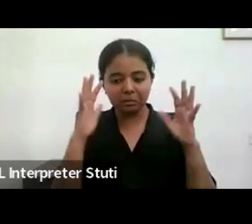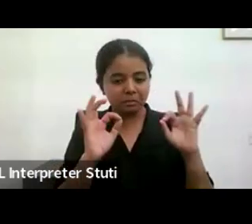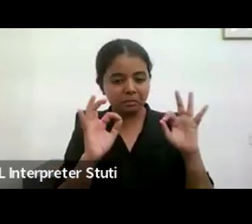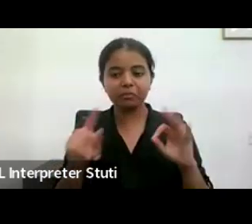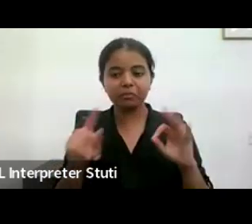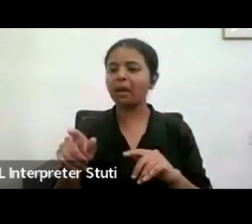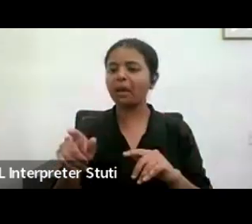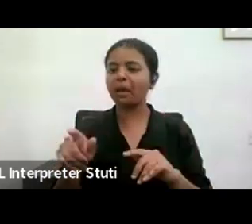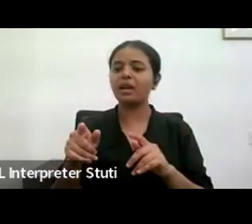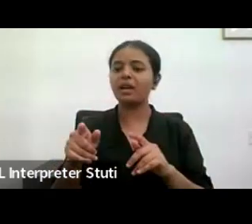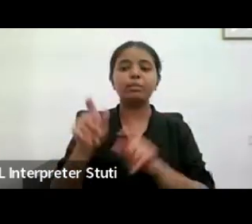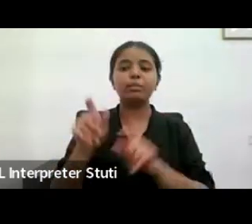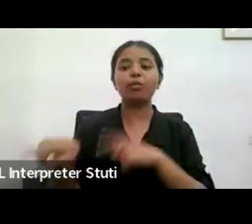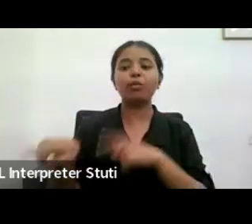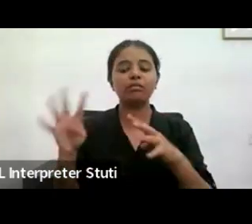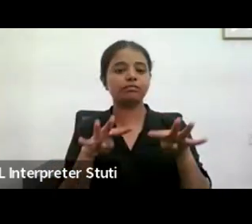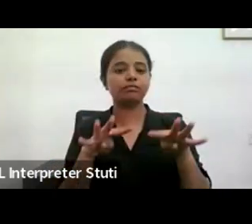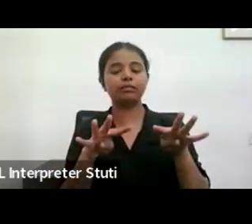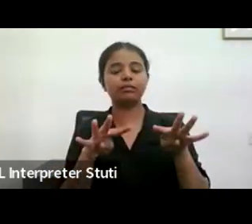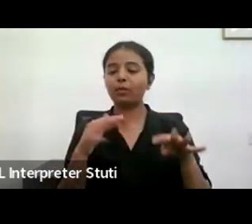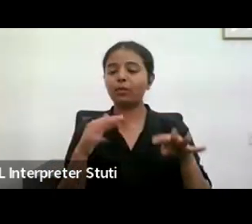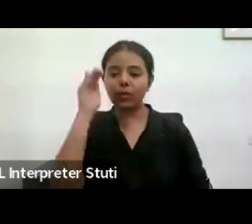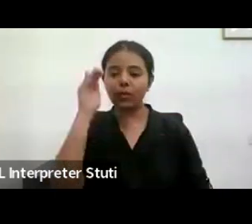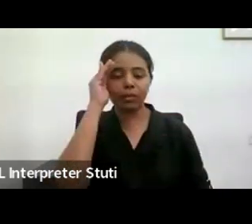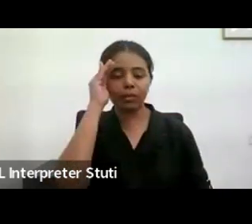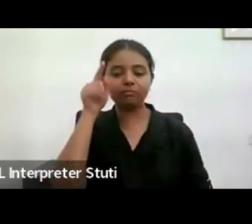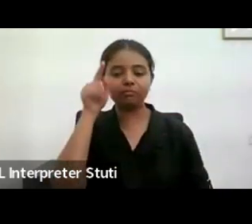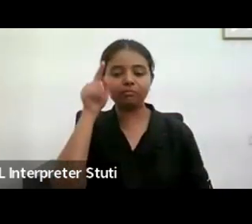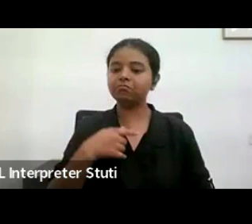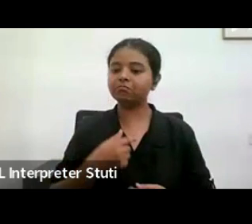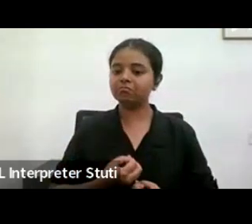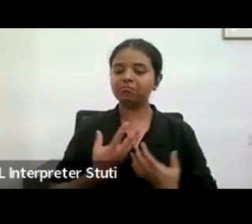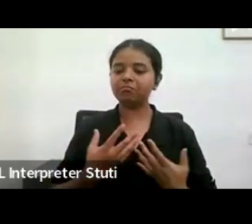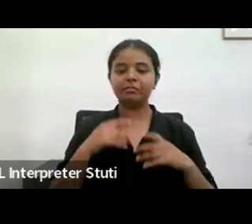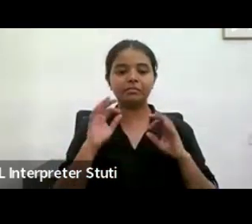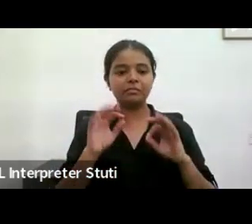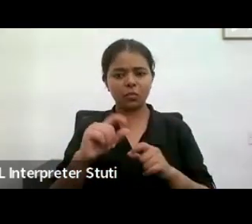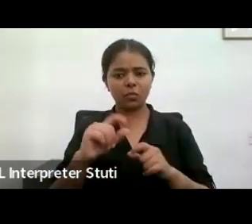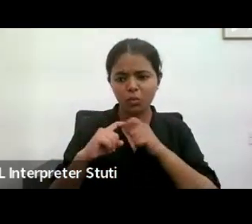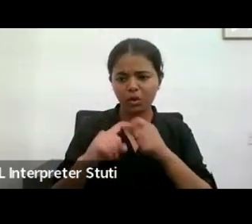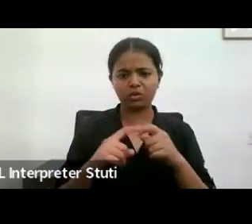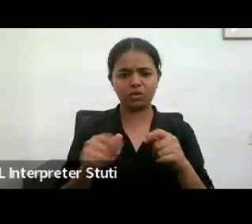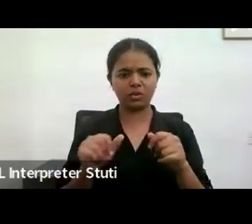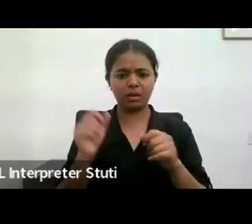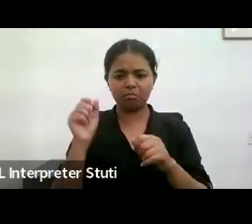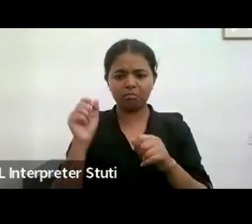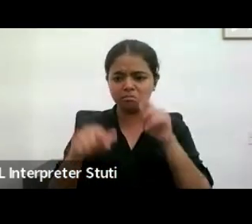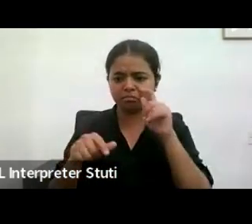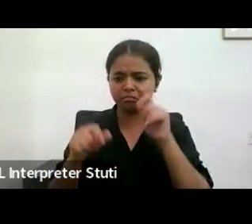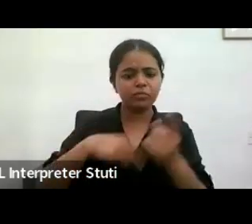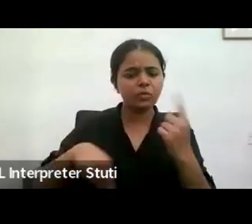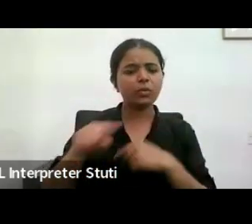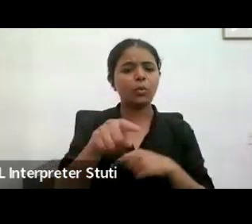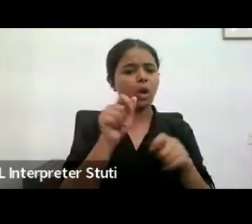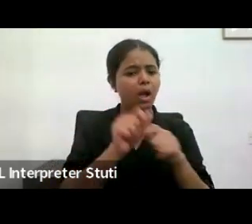please do engage with the conversation by using the chat to note your questions, your comments, tell us about the work that you